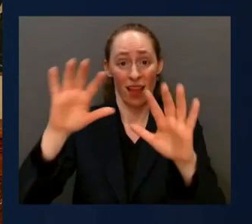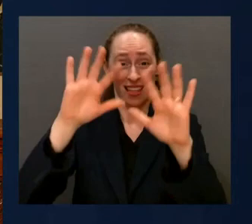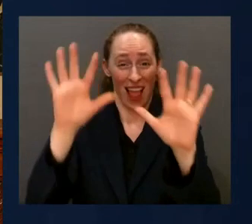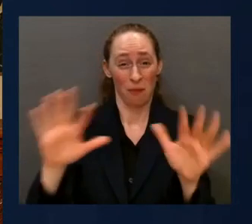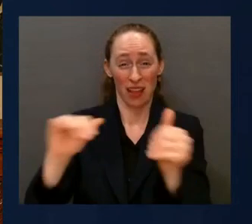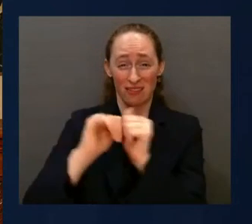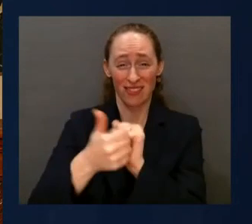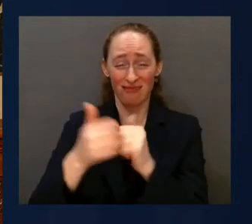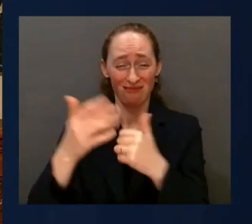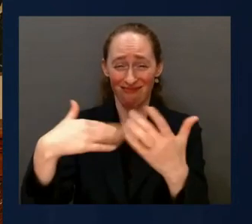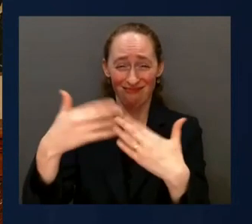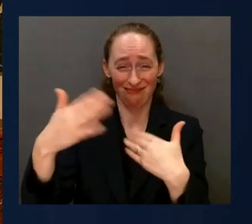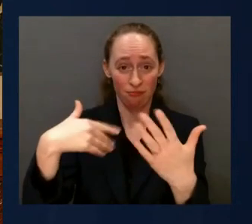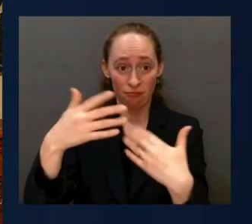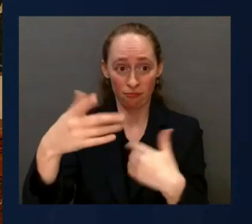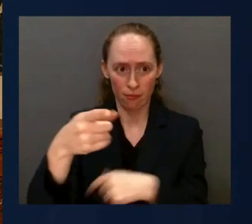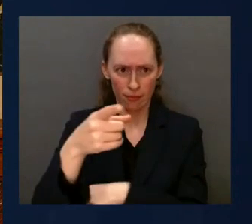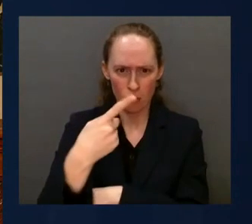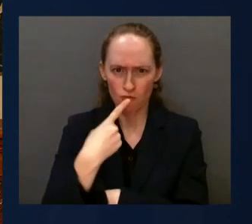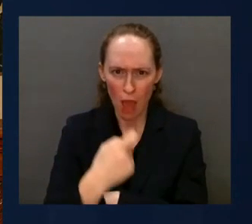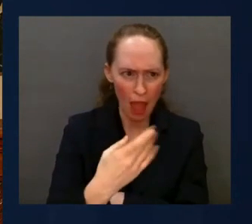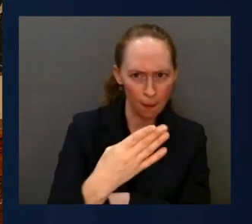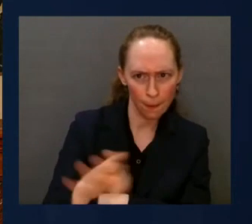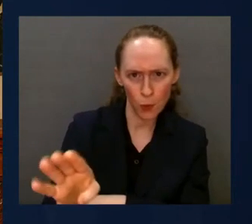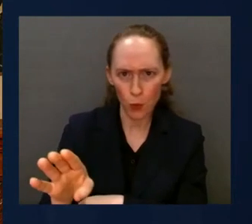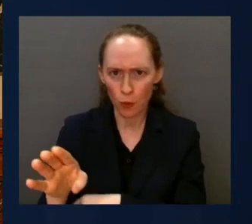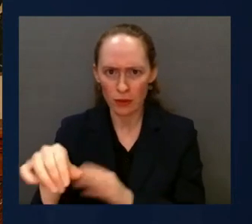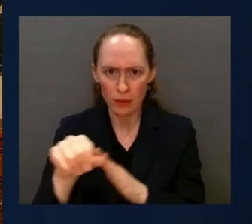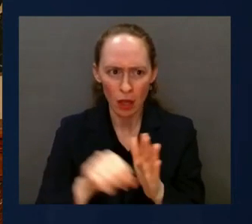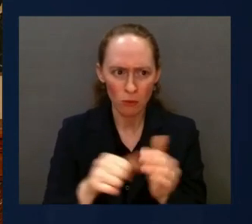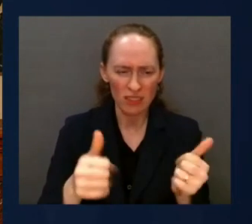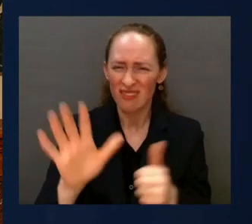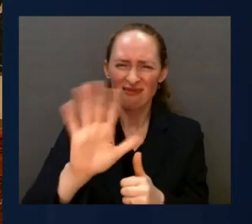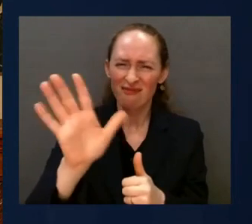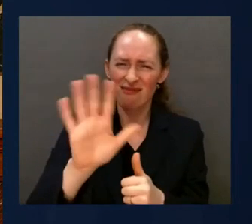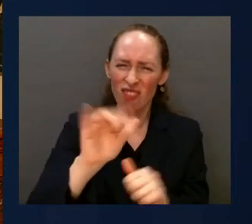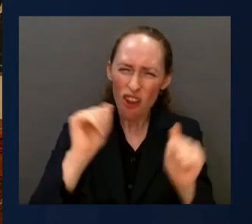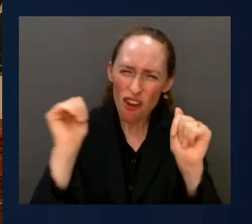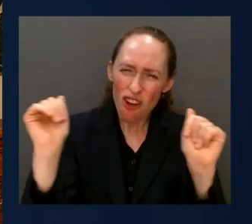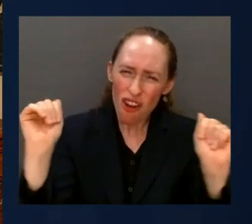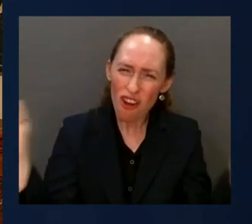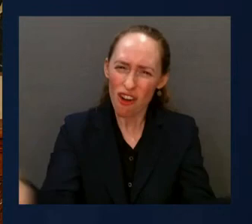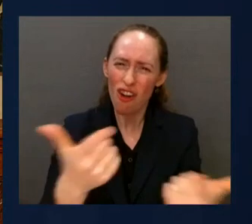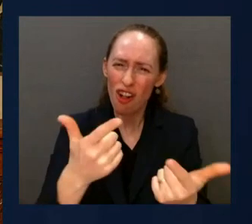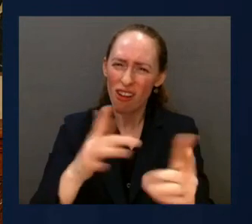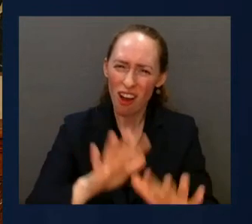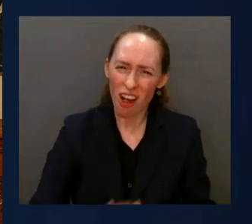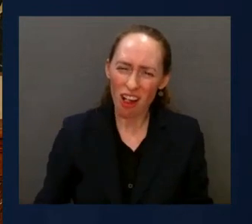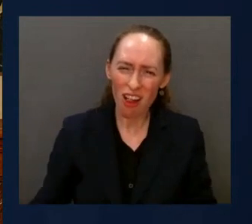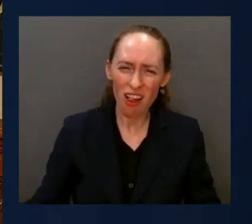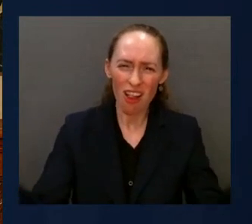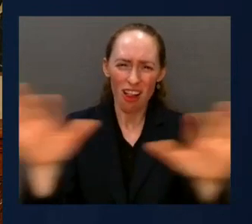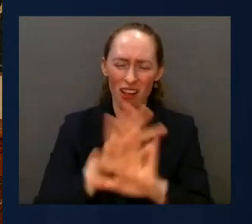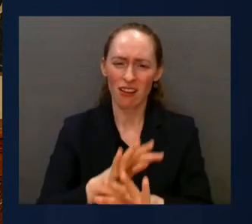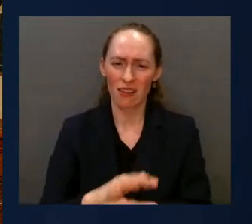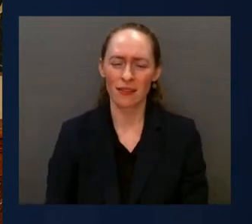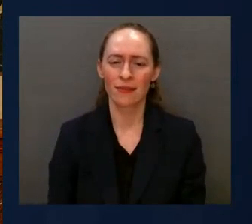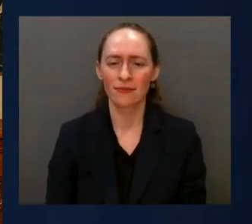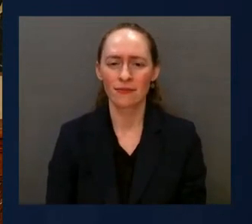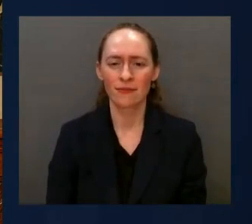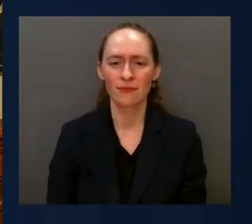threat. We have an obligation, not to ourselves, but to our children and grandchildren, to confront it. I'm proud